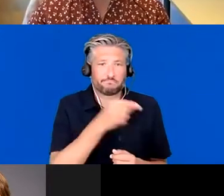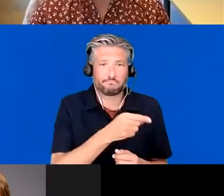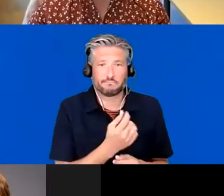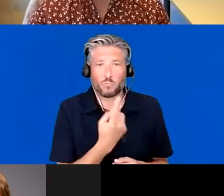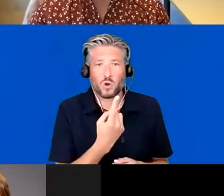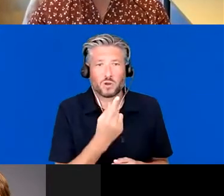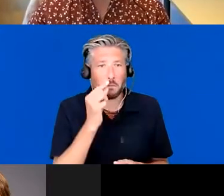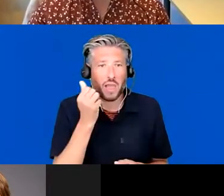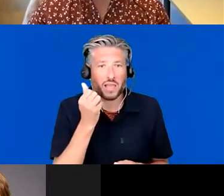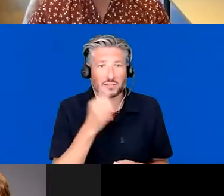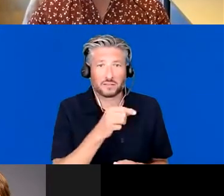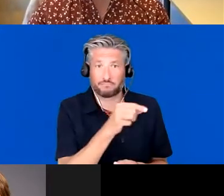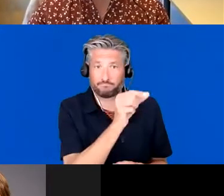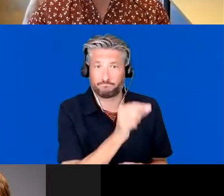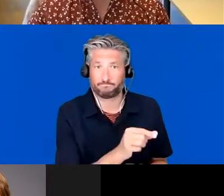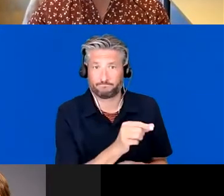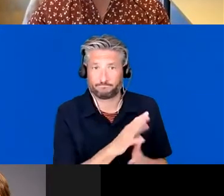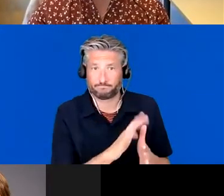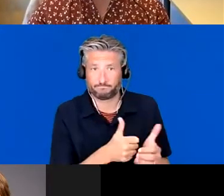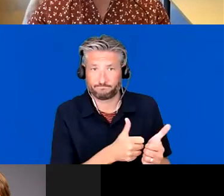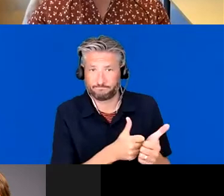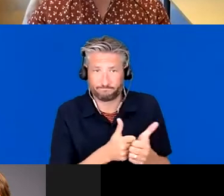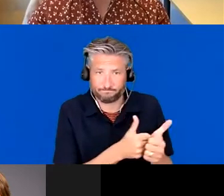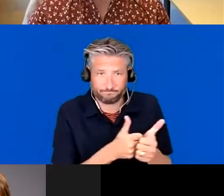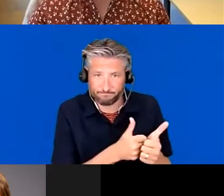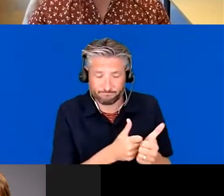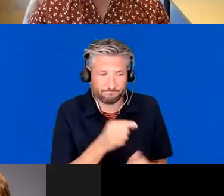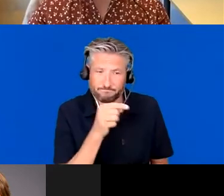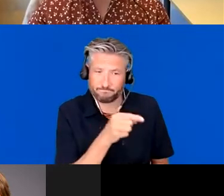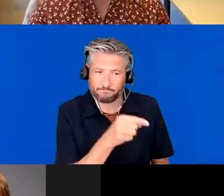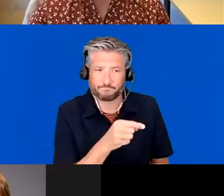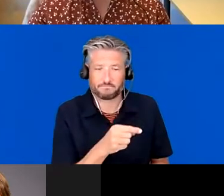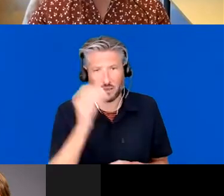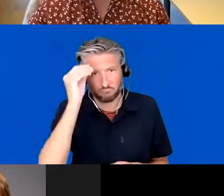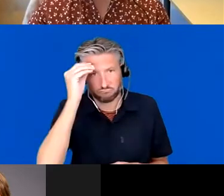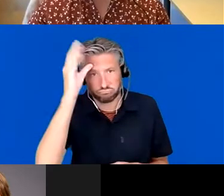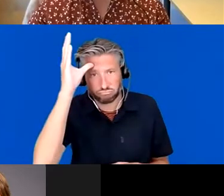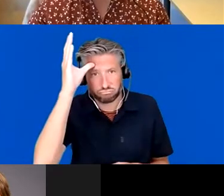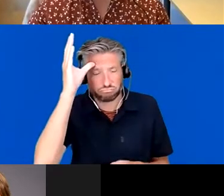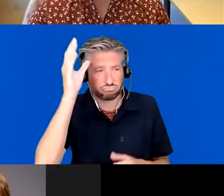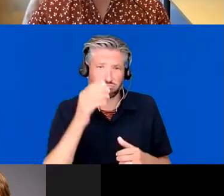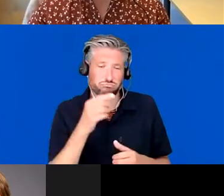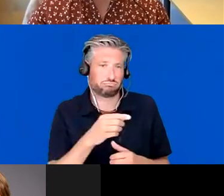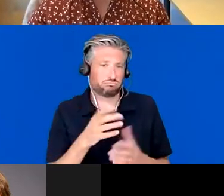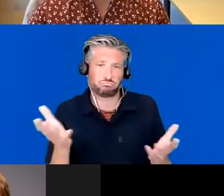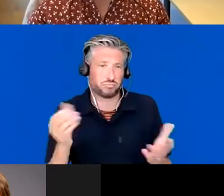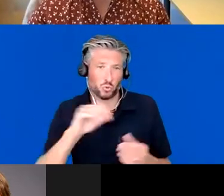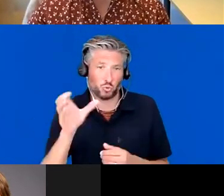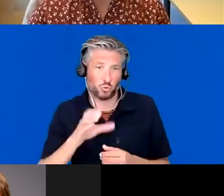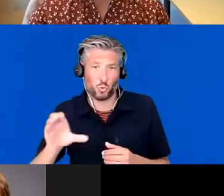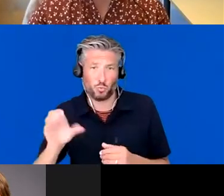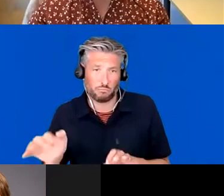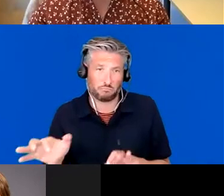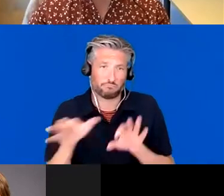a particular software for doing live stream, that sort of thing. where the Zoom goes into a live stream and you can input other things into it. But I